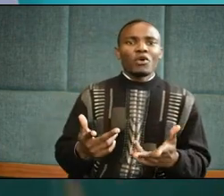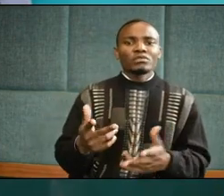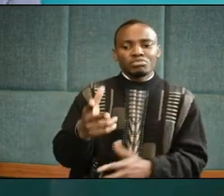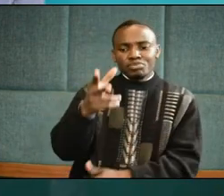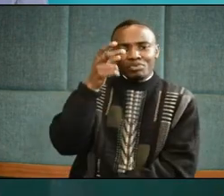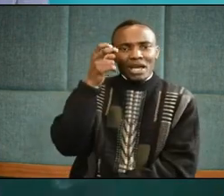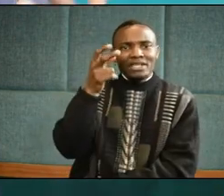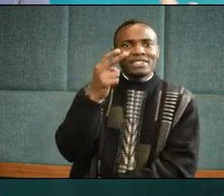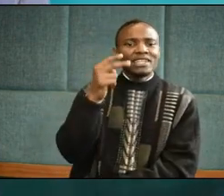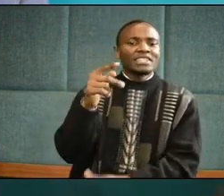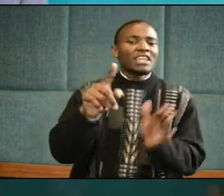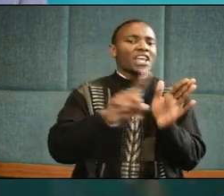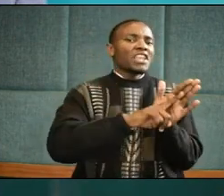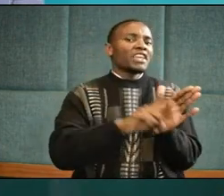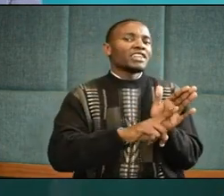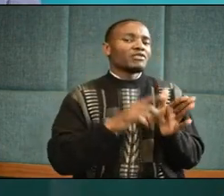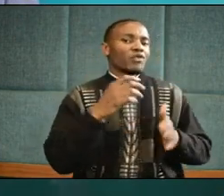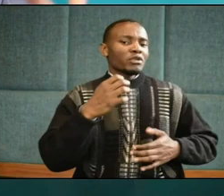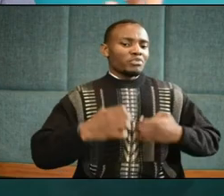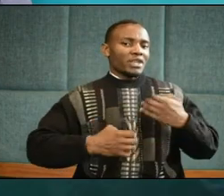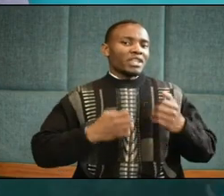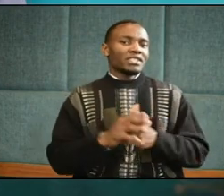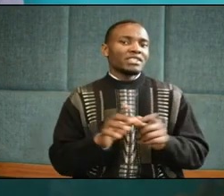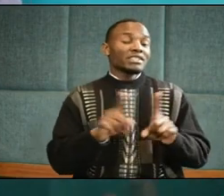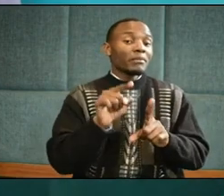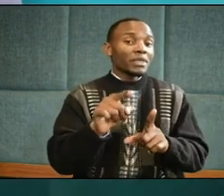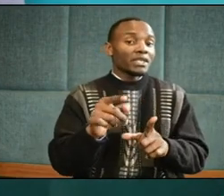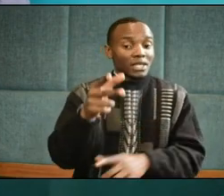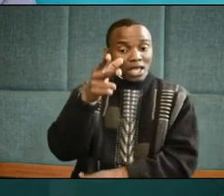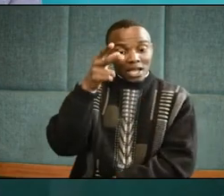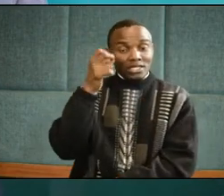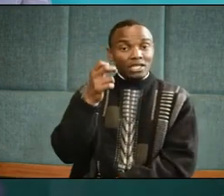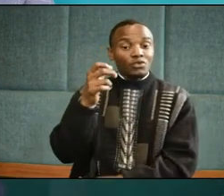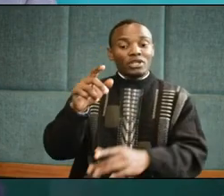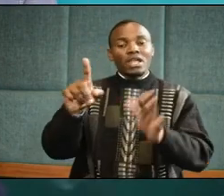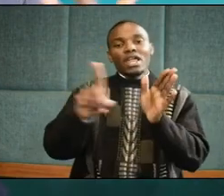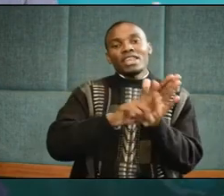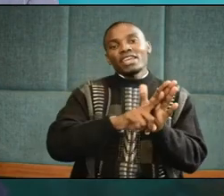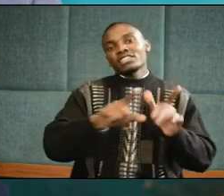energy, which attracts negative